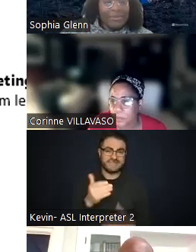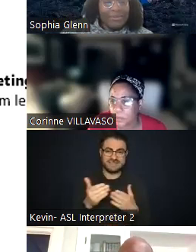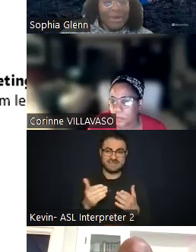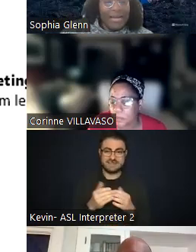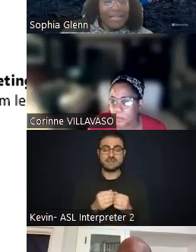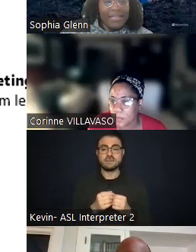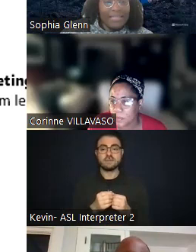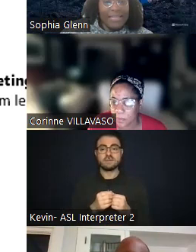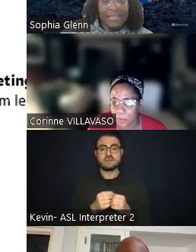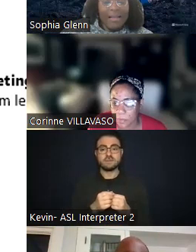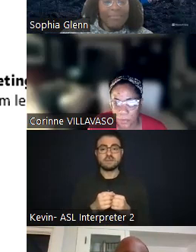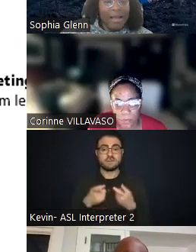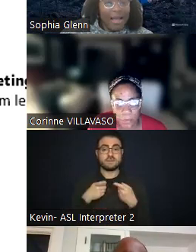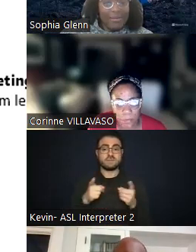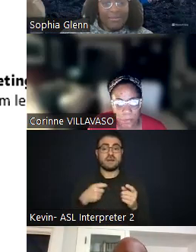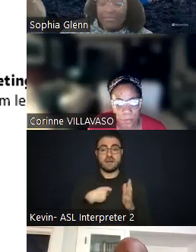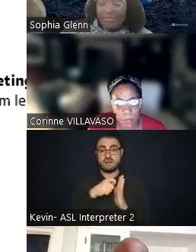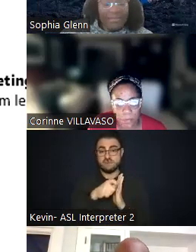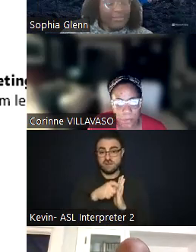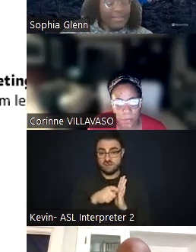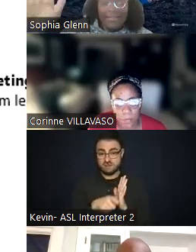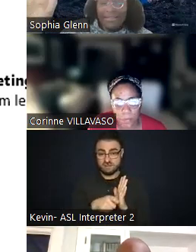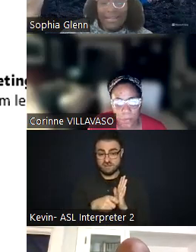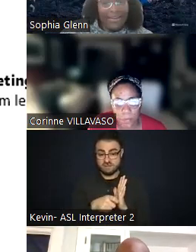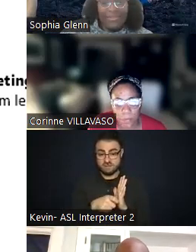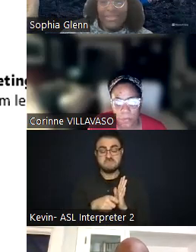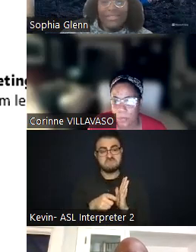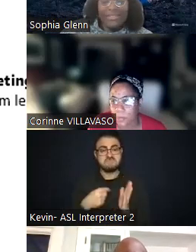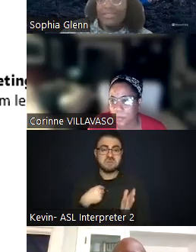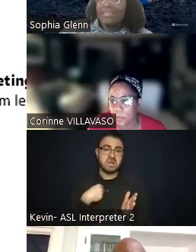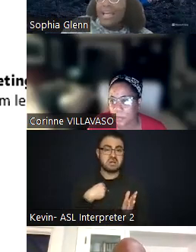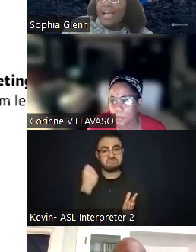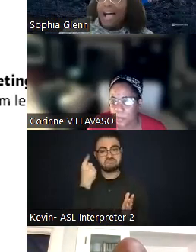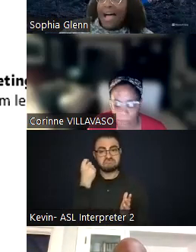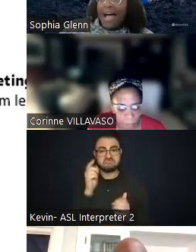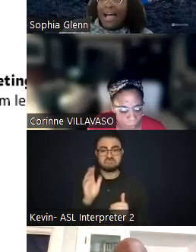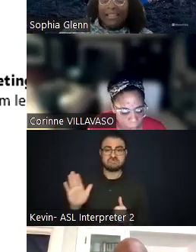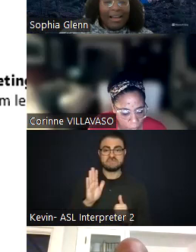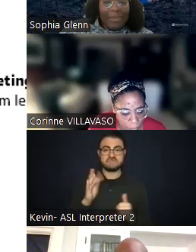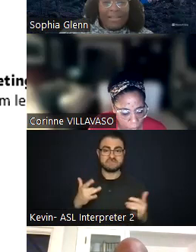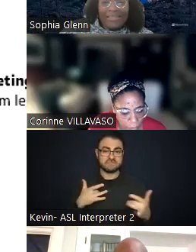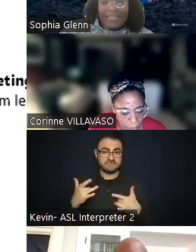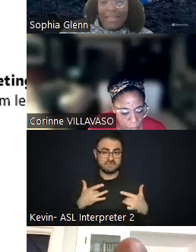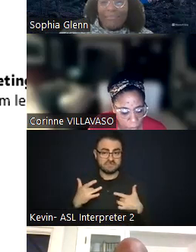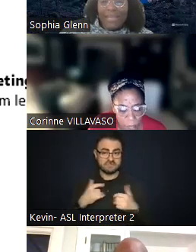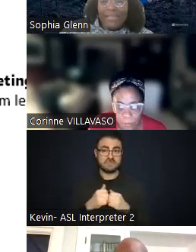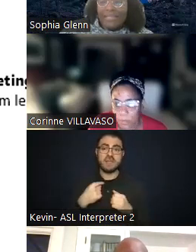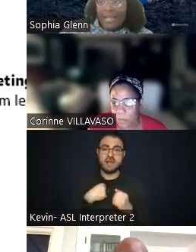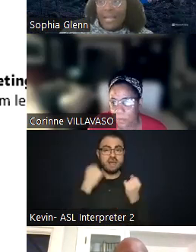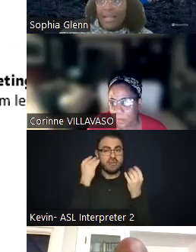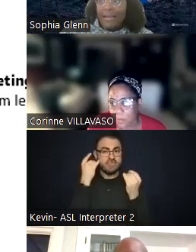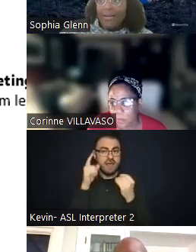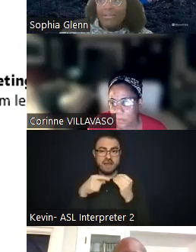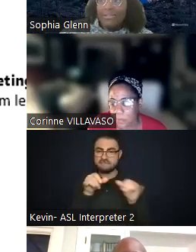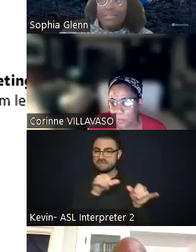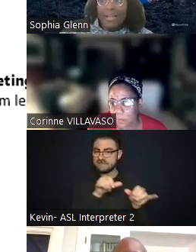As I was writing these things up, I definitely understand all of your concerns. I thought about the same things.